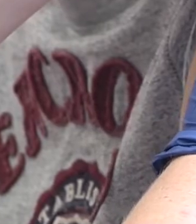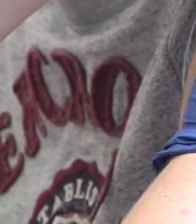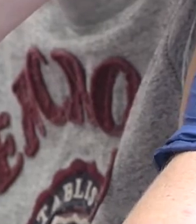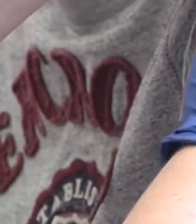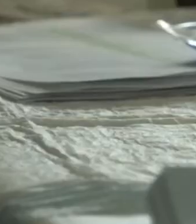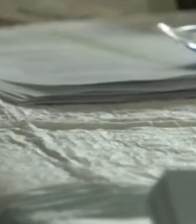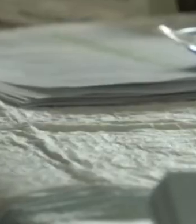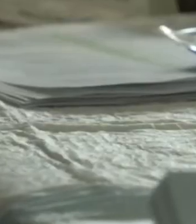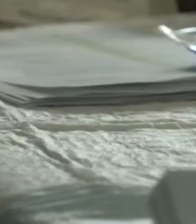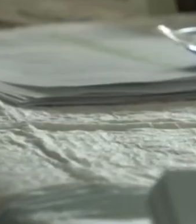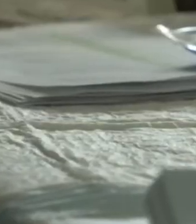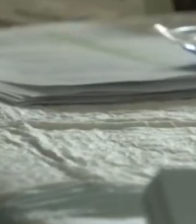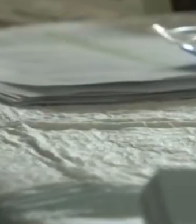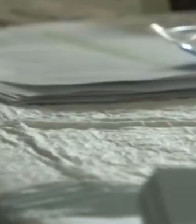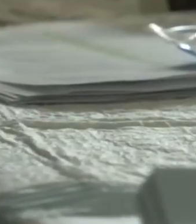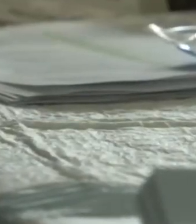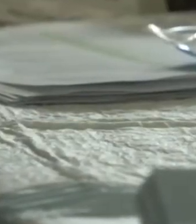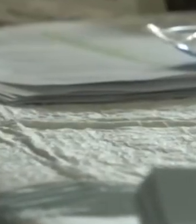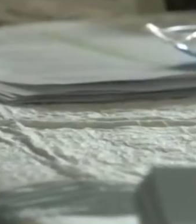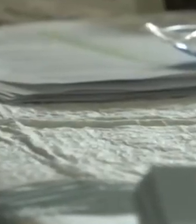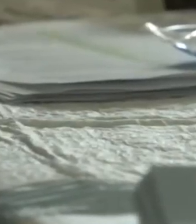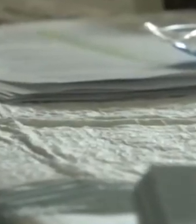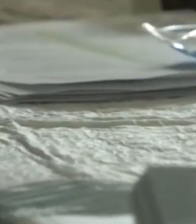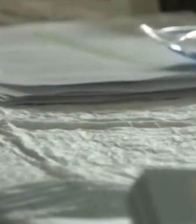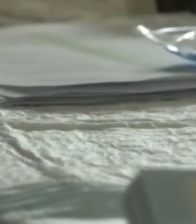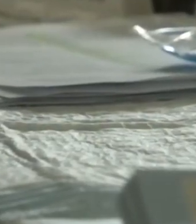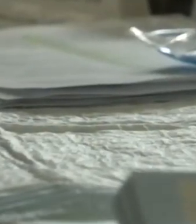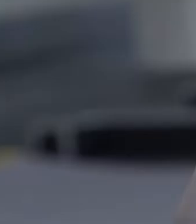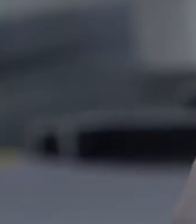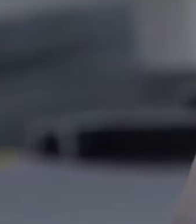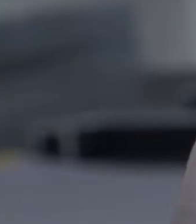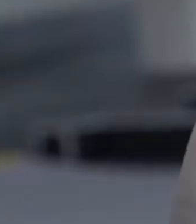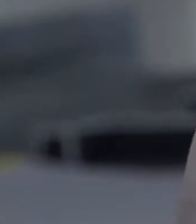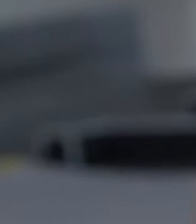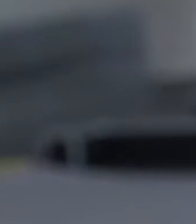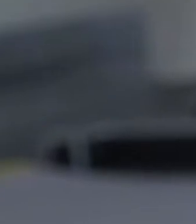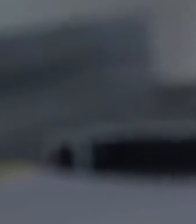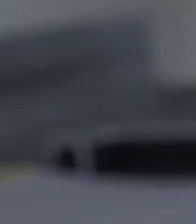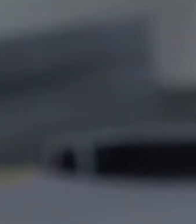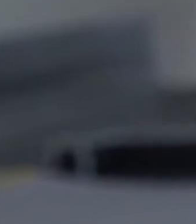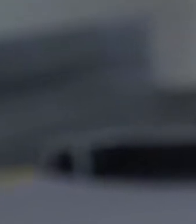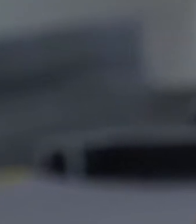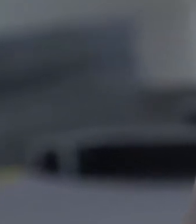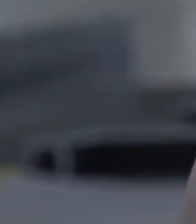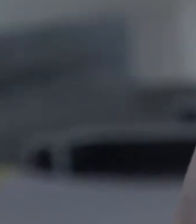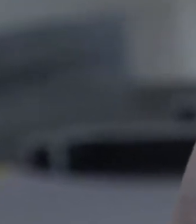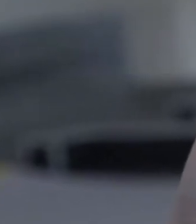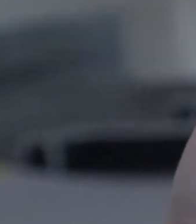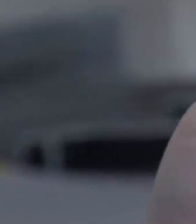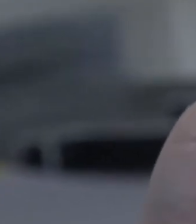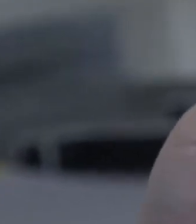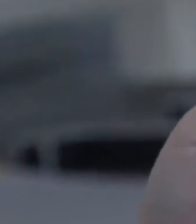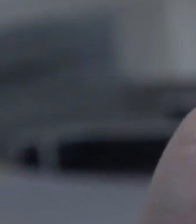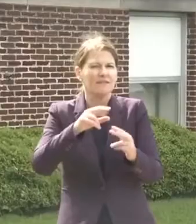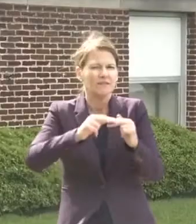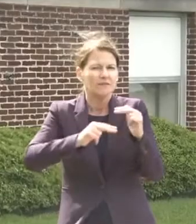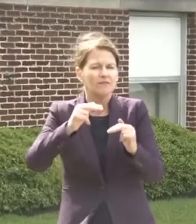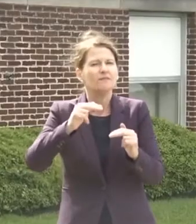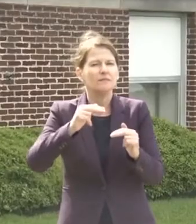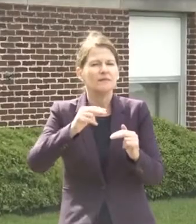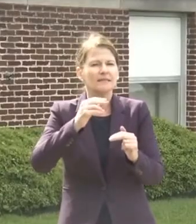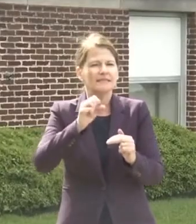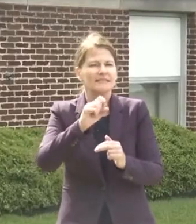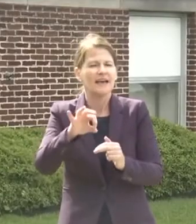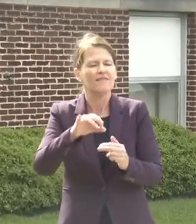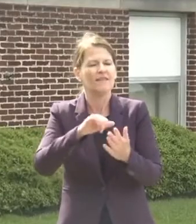getting vaccinated, compared to the median national average of 37%, which Beam says is good, but could be better. That